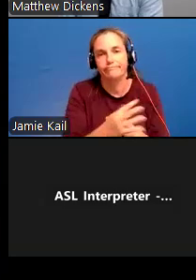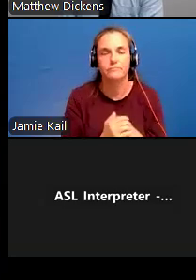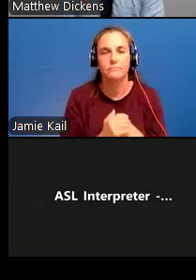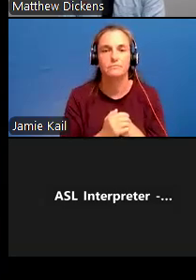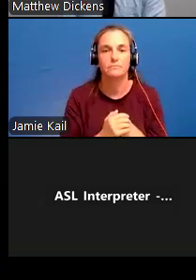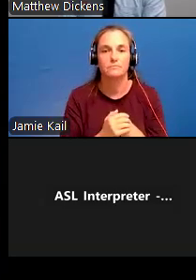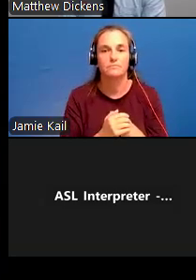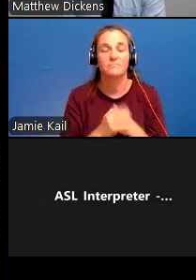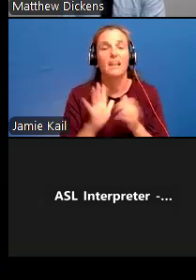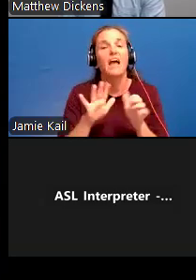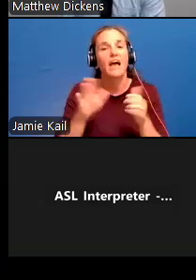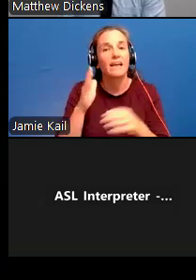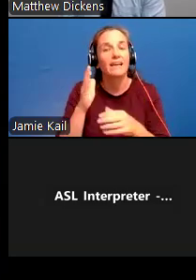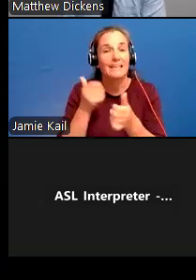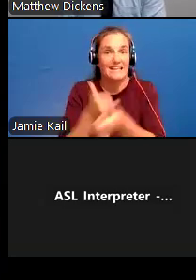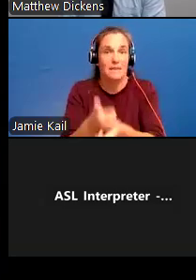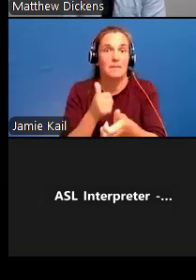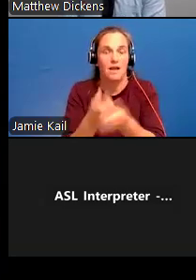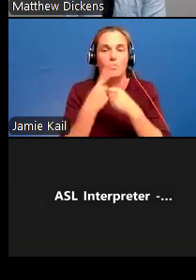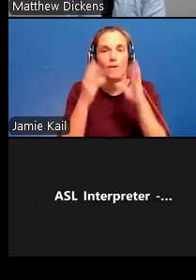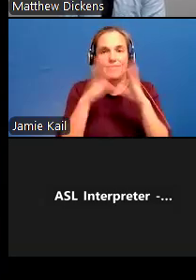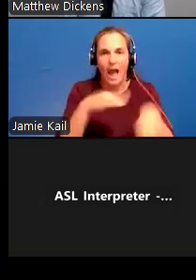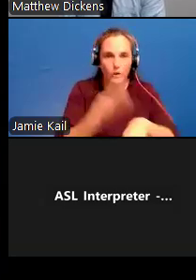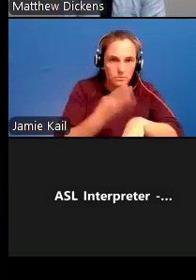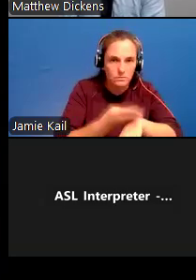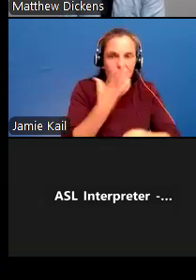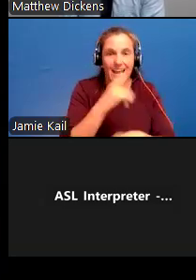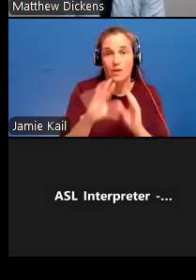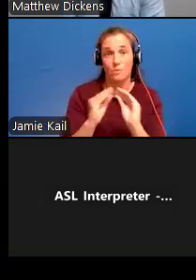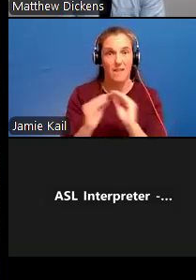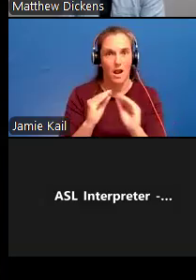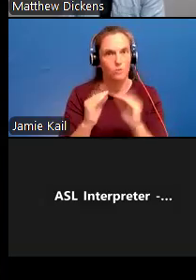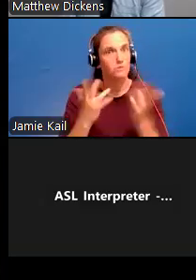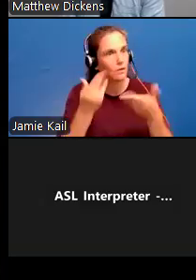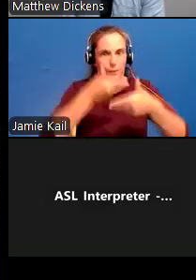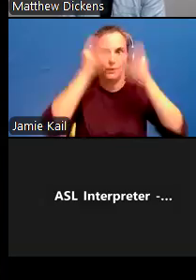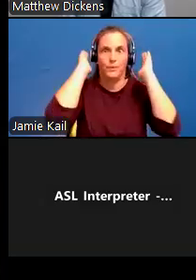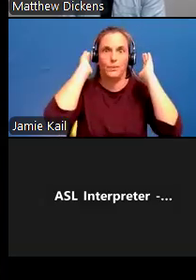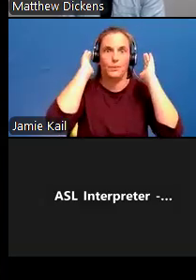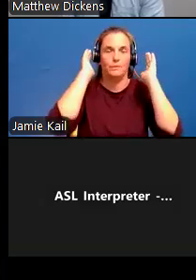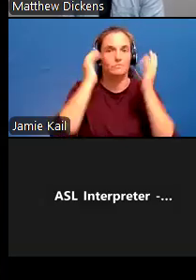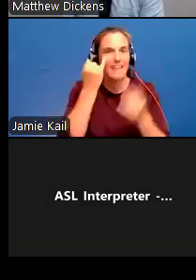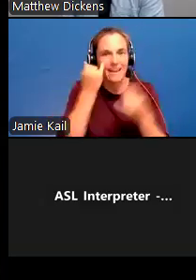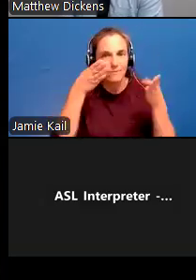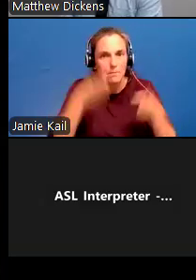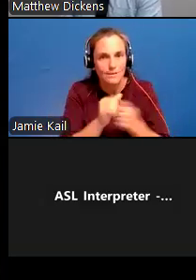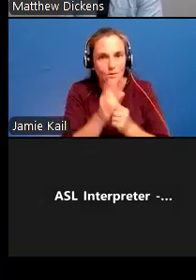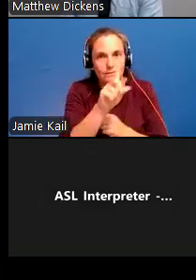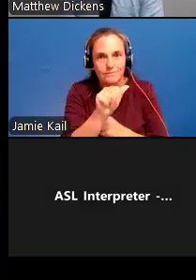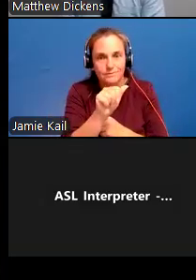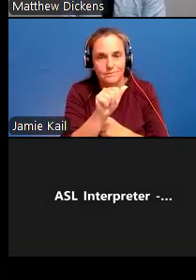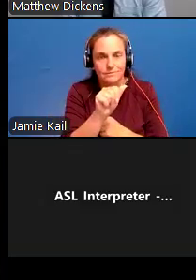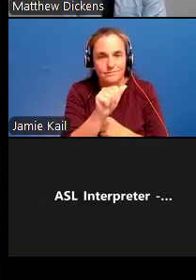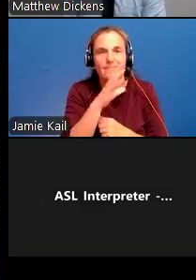Keeping up with housework and repairs can also become overwhelming due to an individual's disability, and it can result